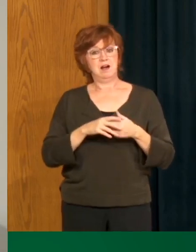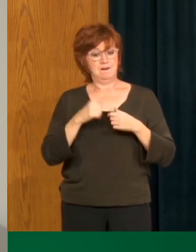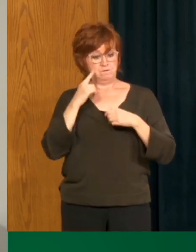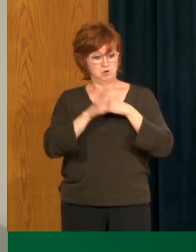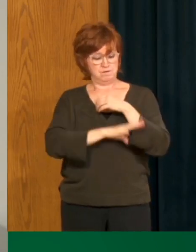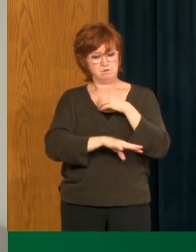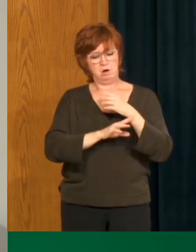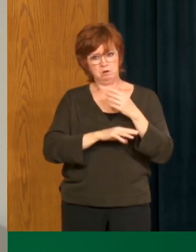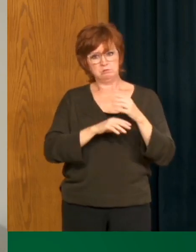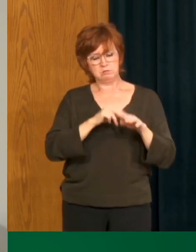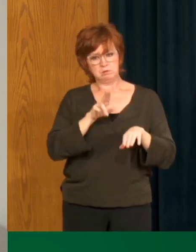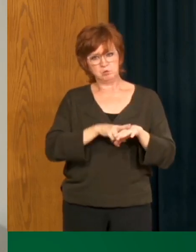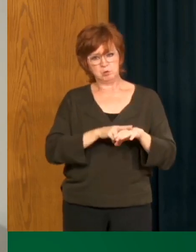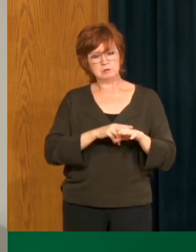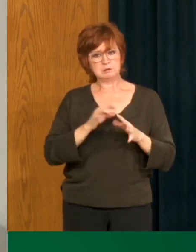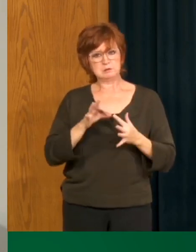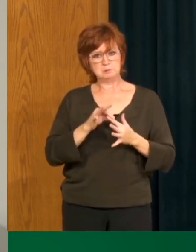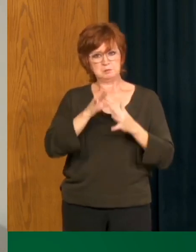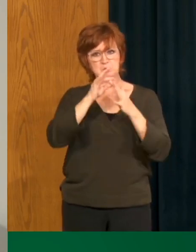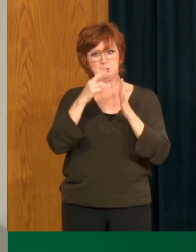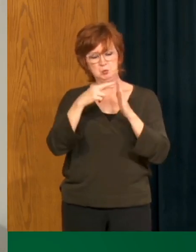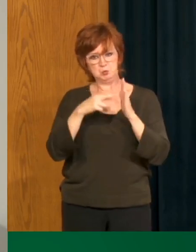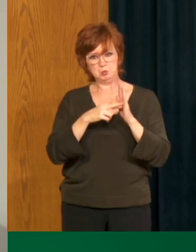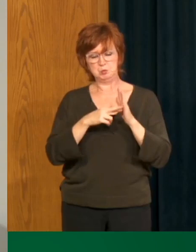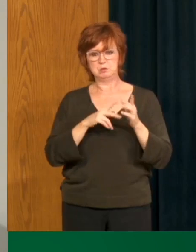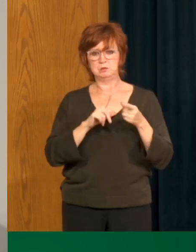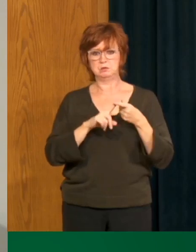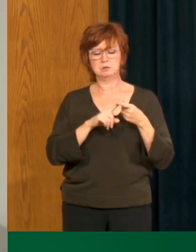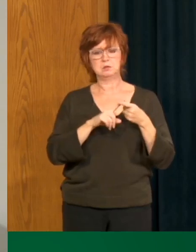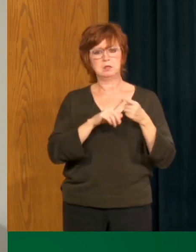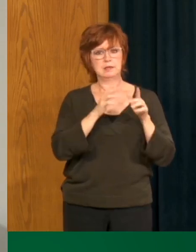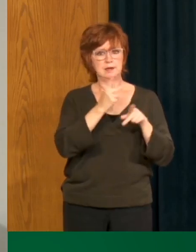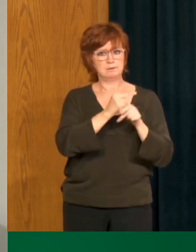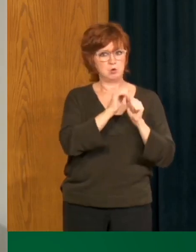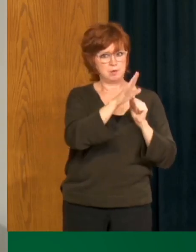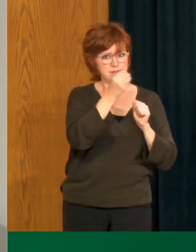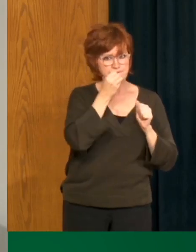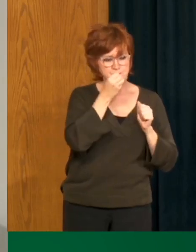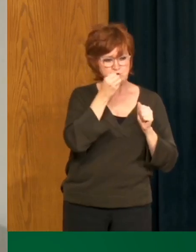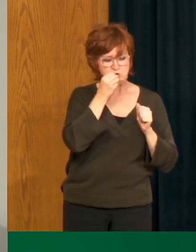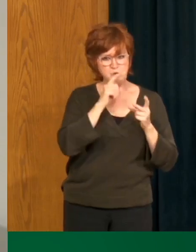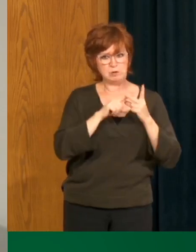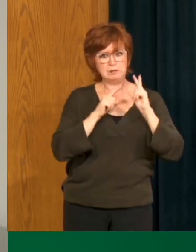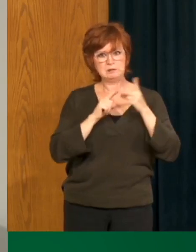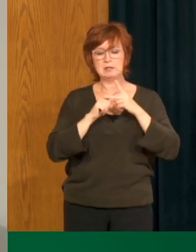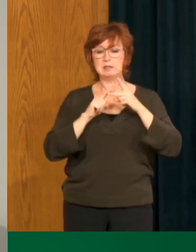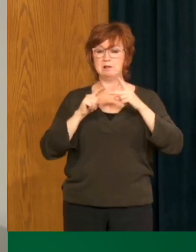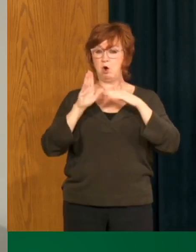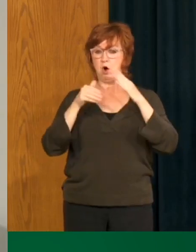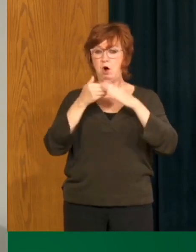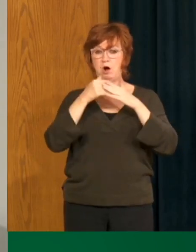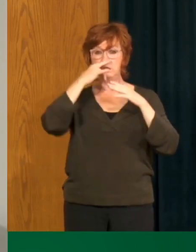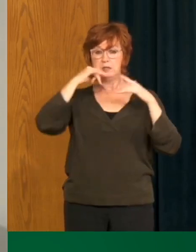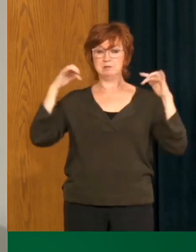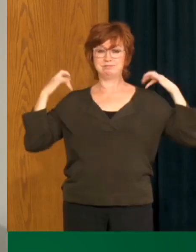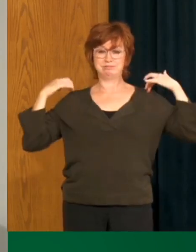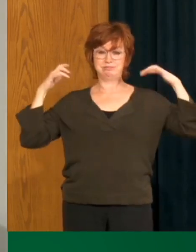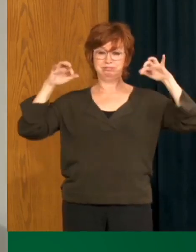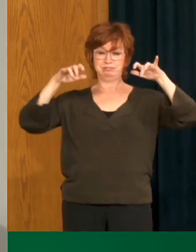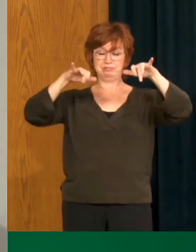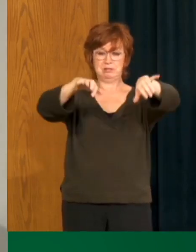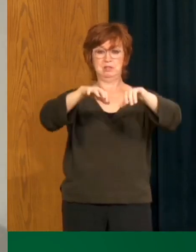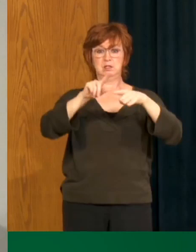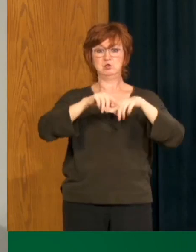around food that's being served, single servings, some cautions around not having large assemblies, some staggering of playtimes.